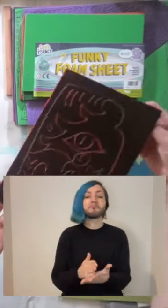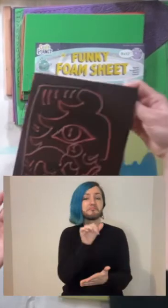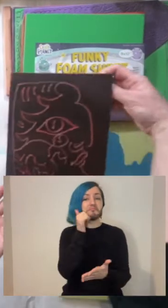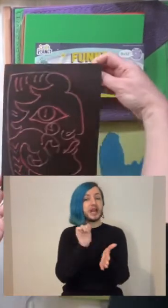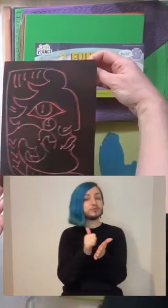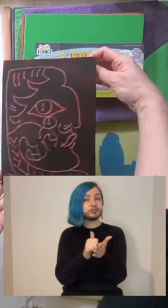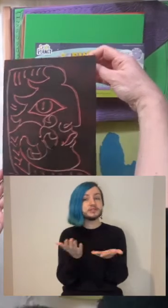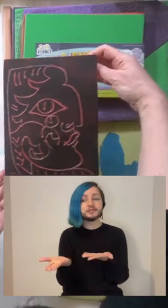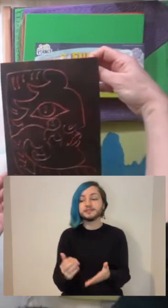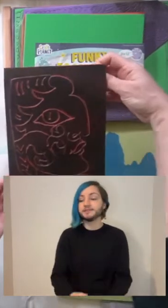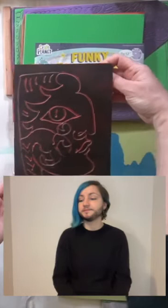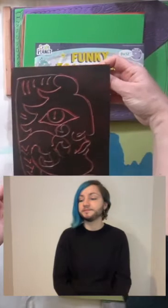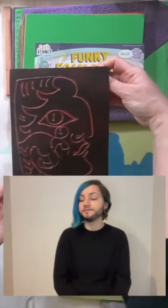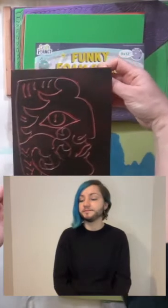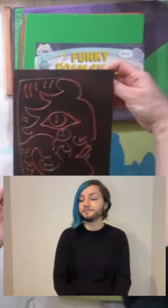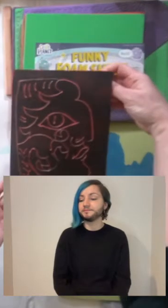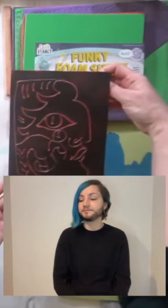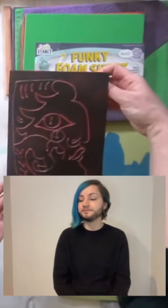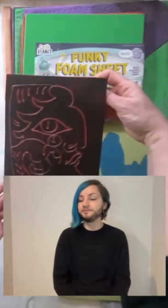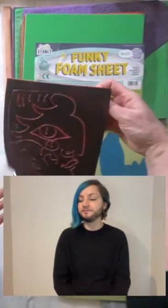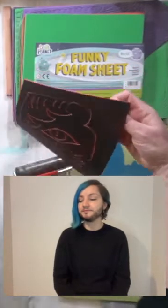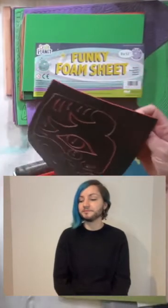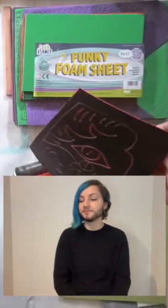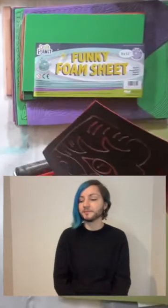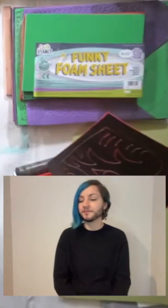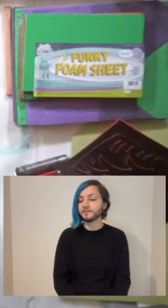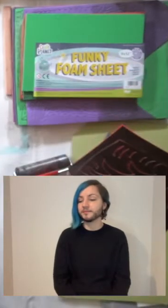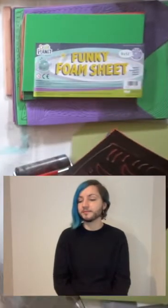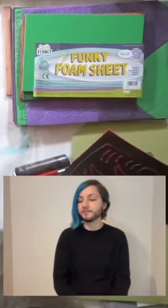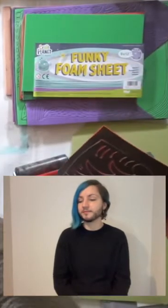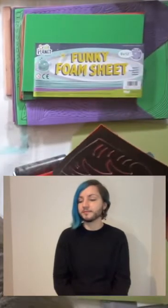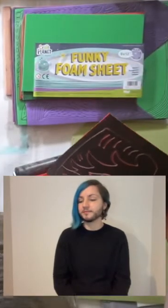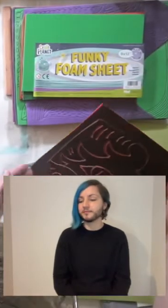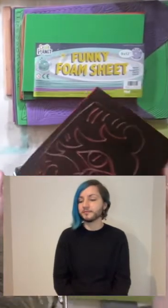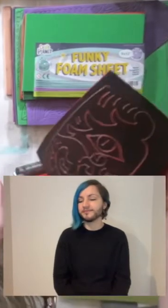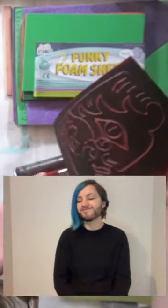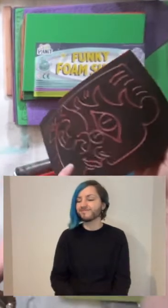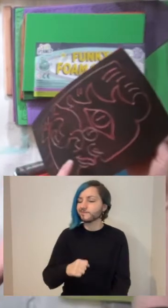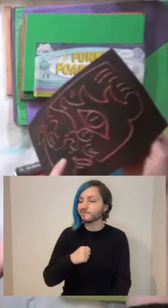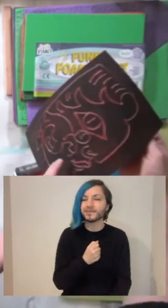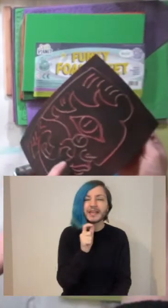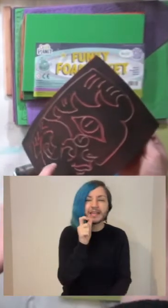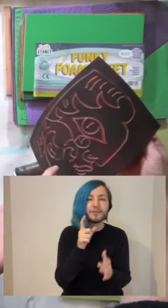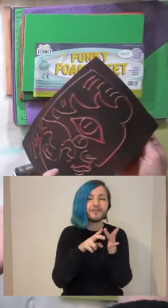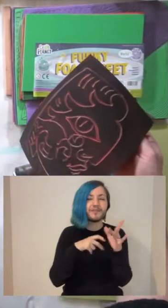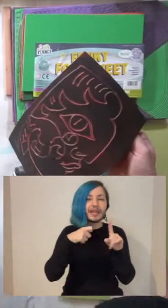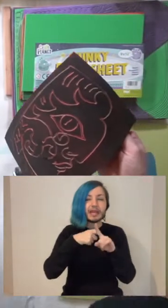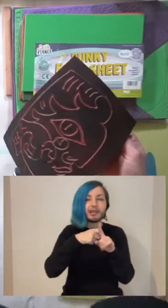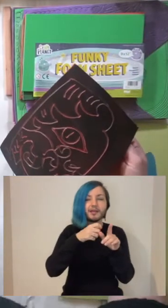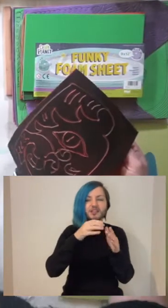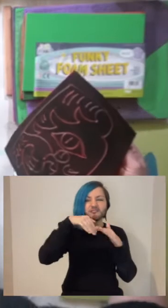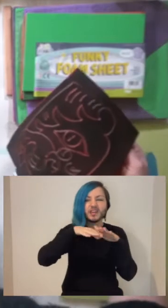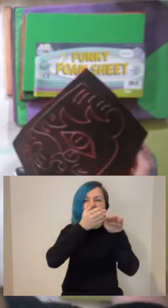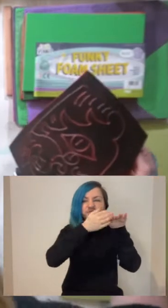quite a nice print. Like that. And well, I had a little bit of ink in the line,